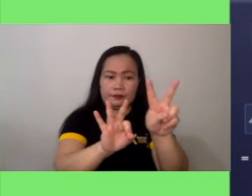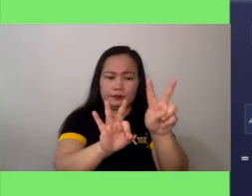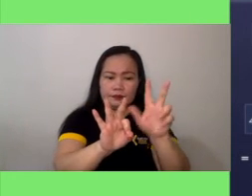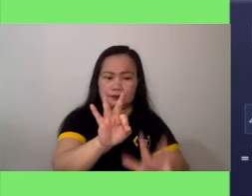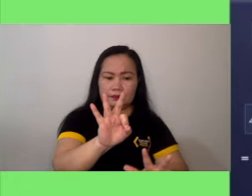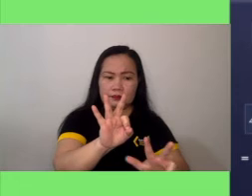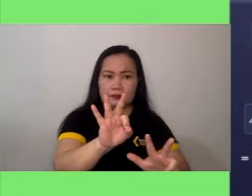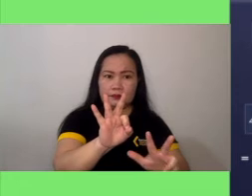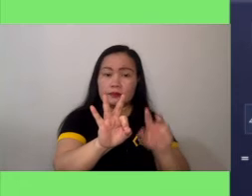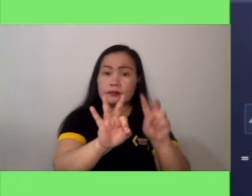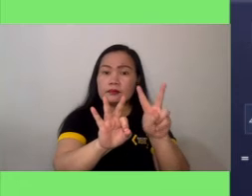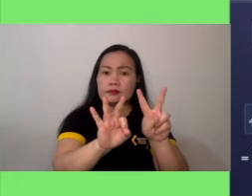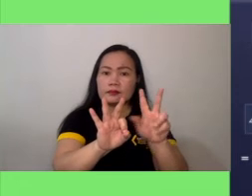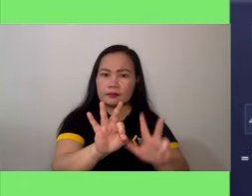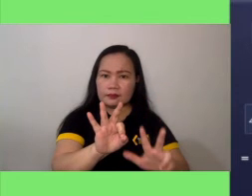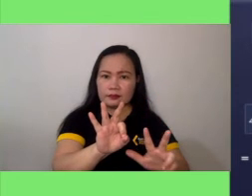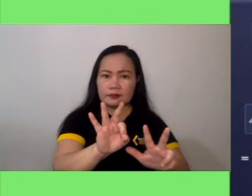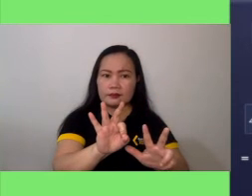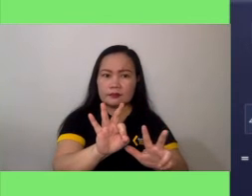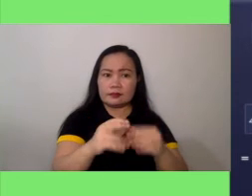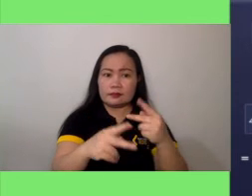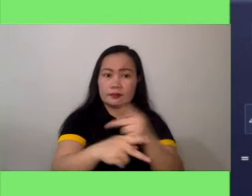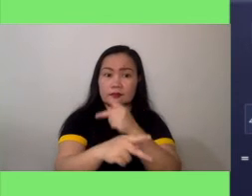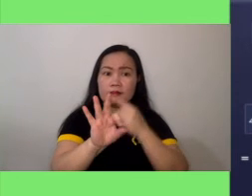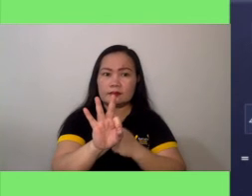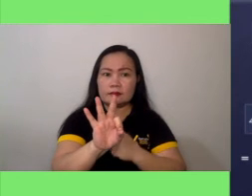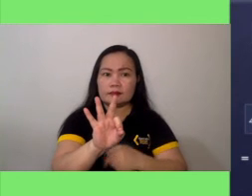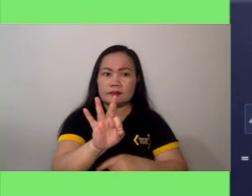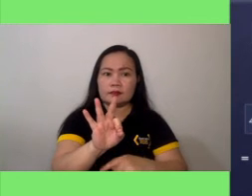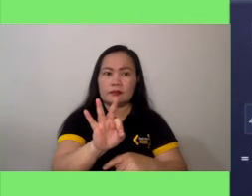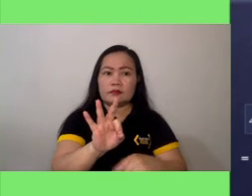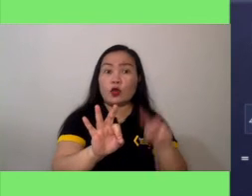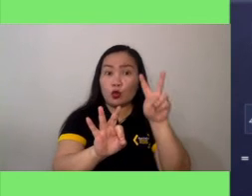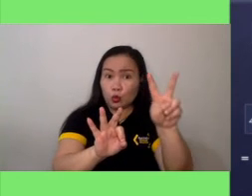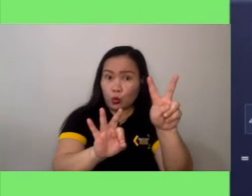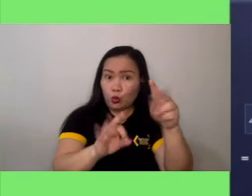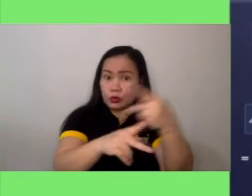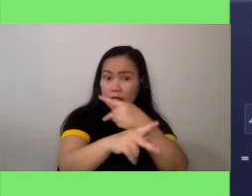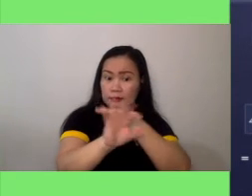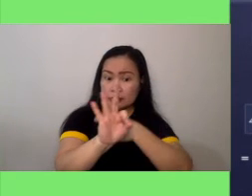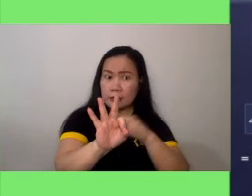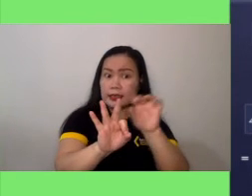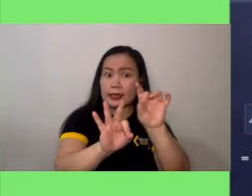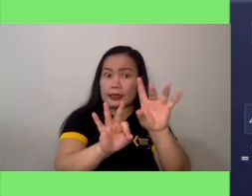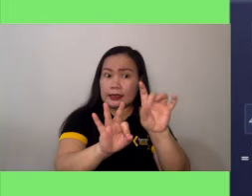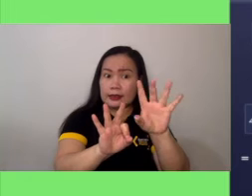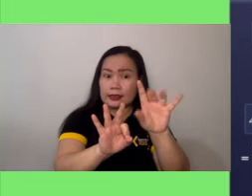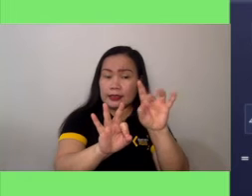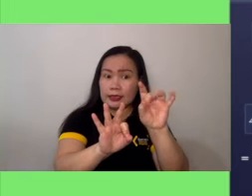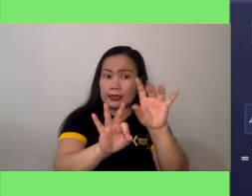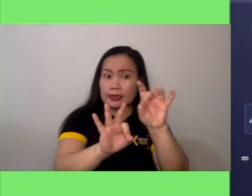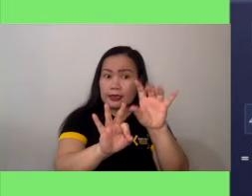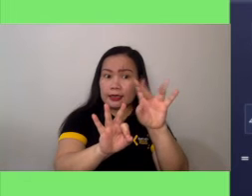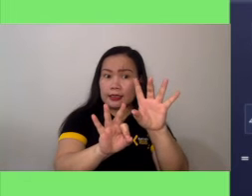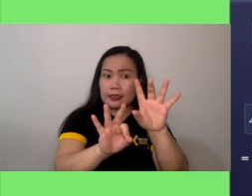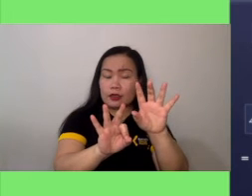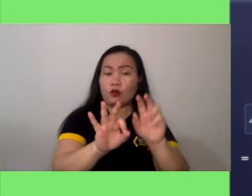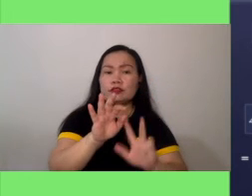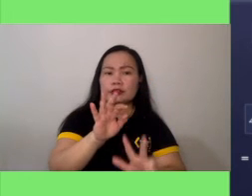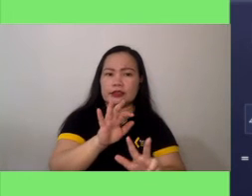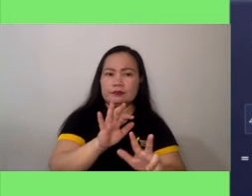Now, eto maraming ways ha. So, pwedeng i-times mo muna to. 2 times 9, 18 over 3. Ayun